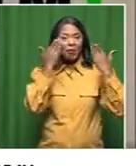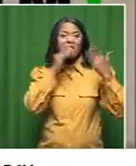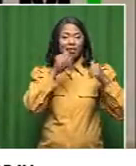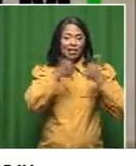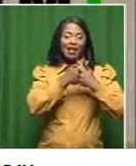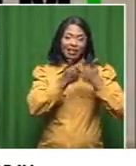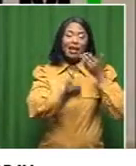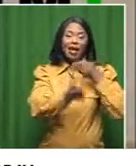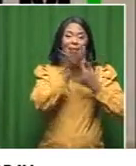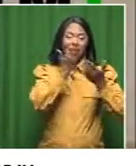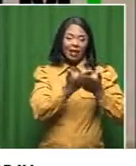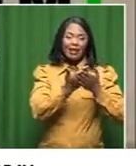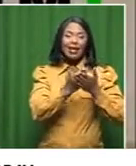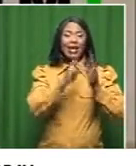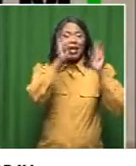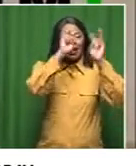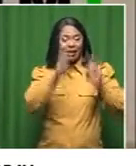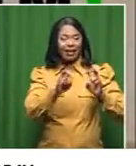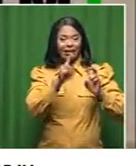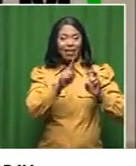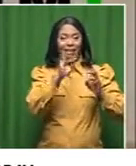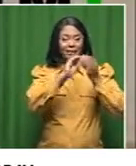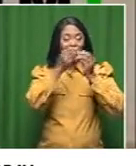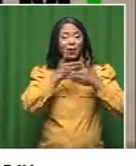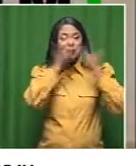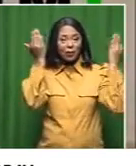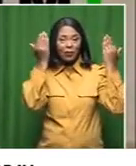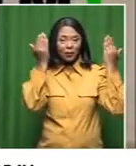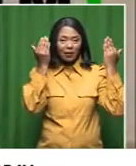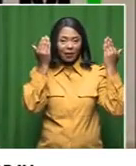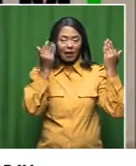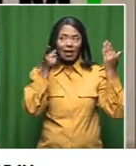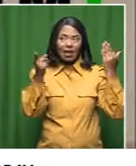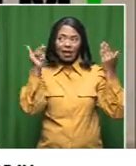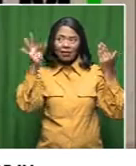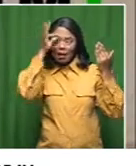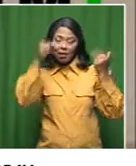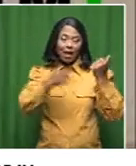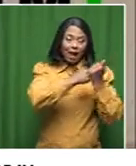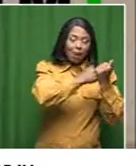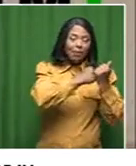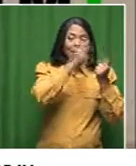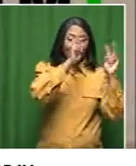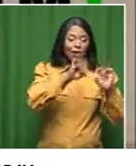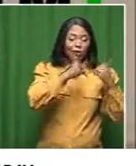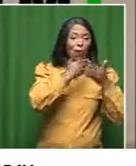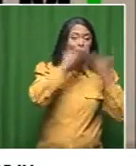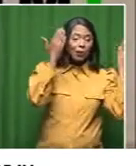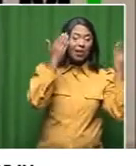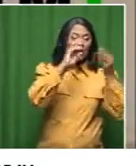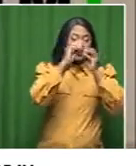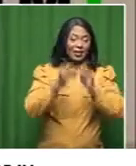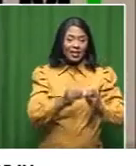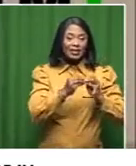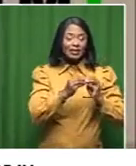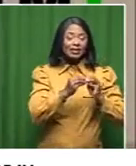challenges. So if our energy is not being fixed, ESCOM is not being assisted properly and fixed, that's always going to be a problem for